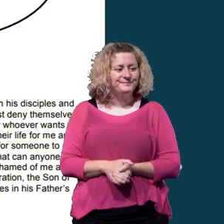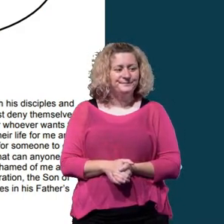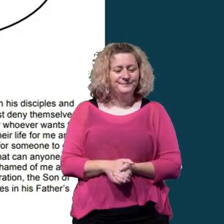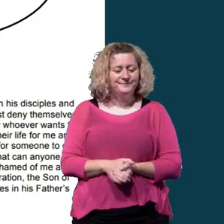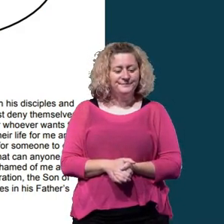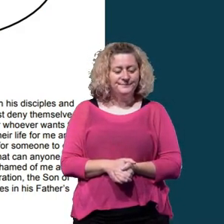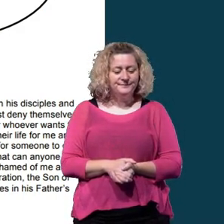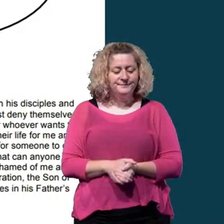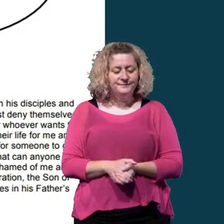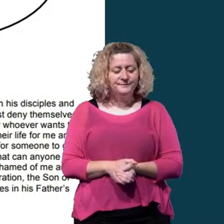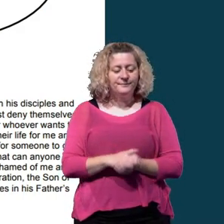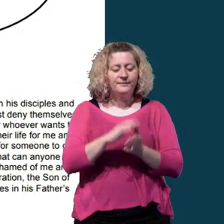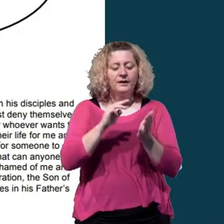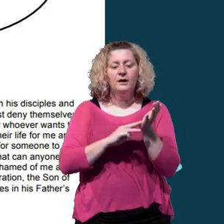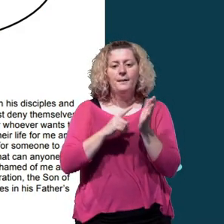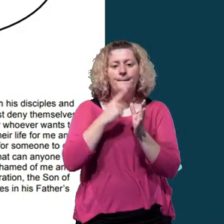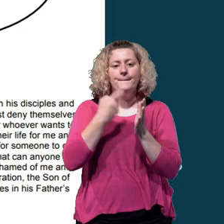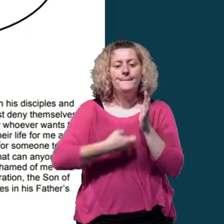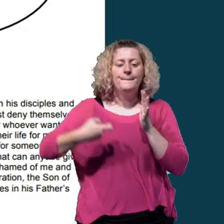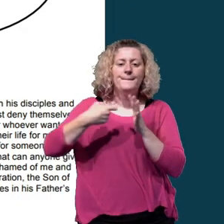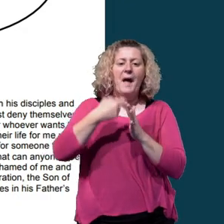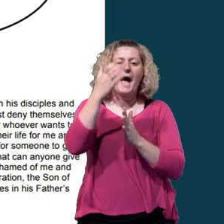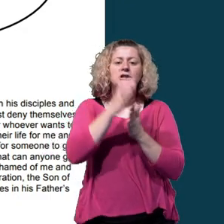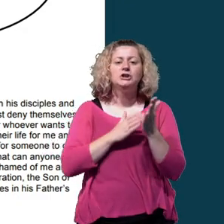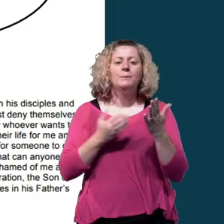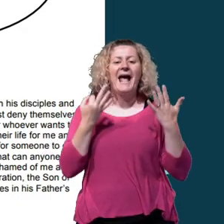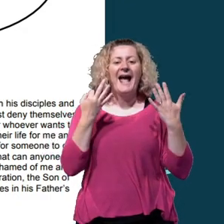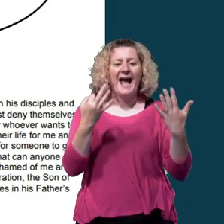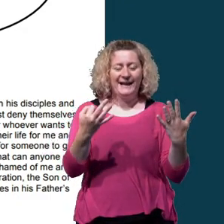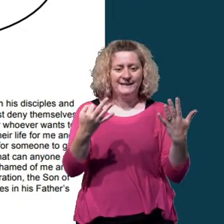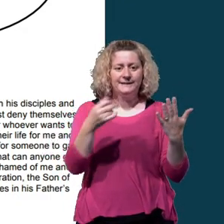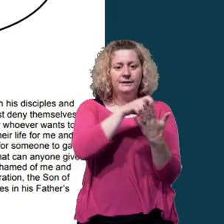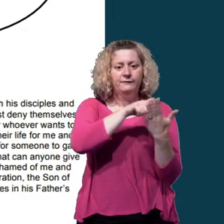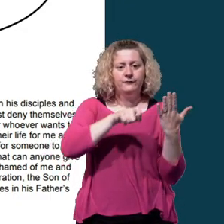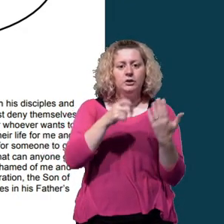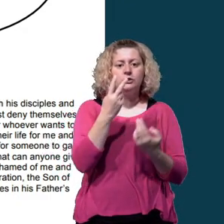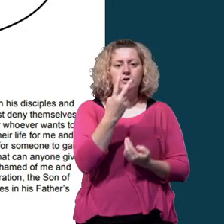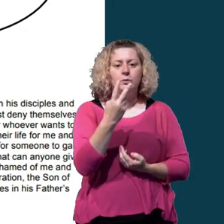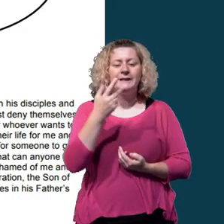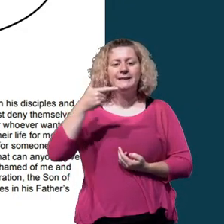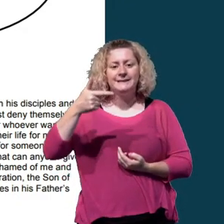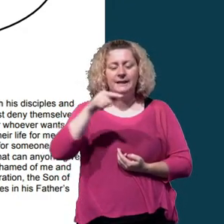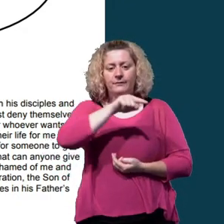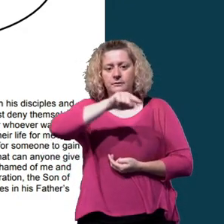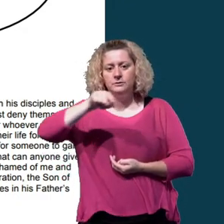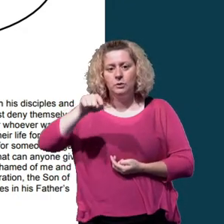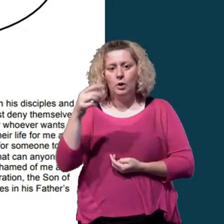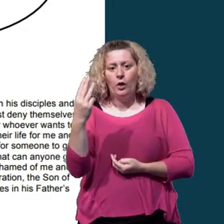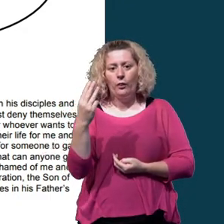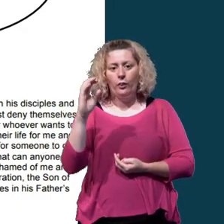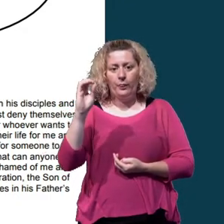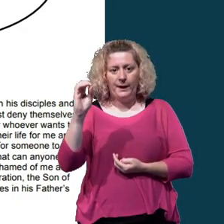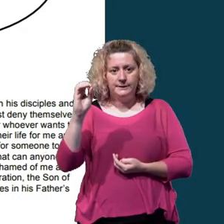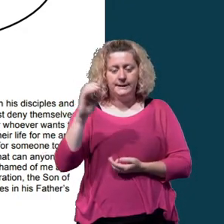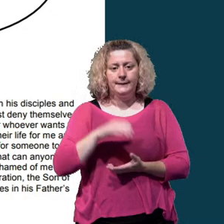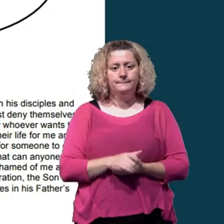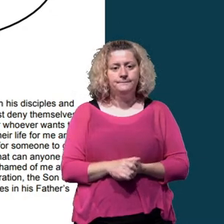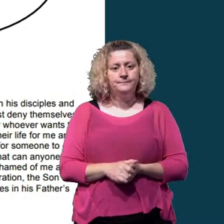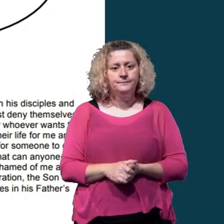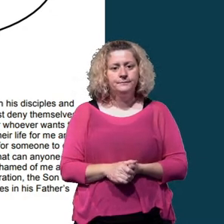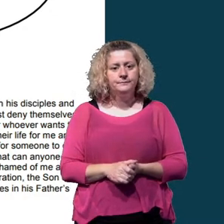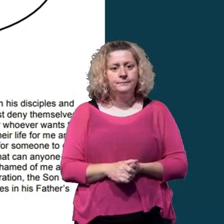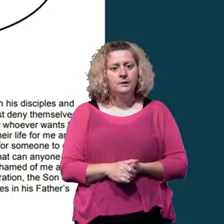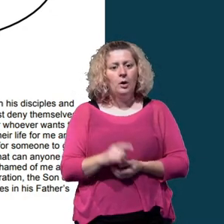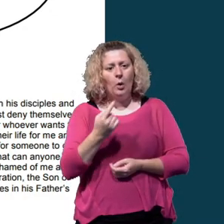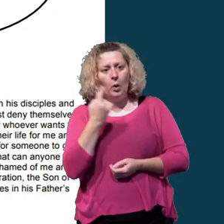So in Mark 8, 27 to 30, you've got it there. I wonder if you can see who is blind and who can see over